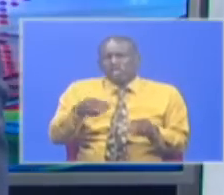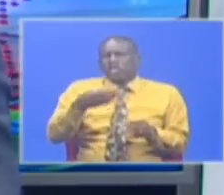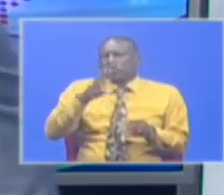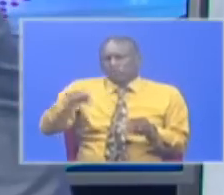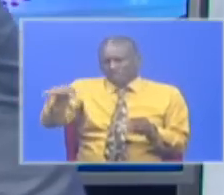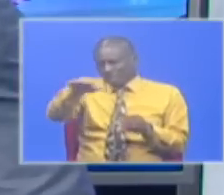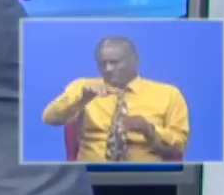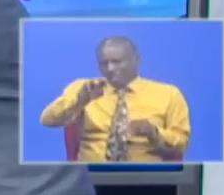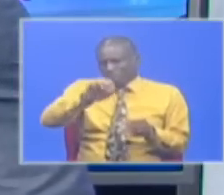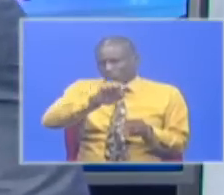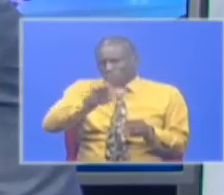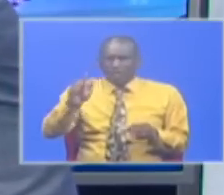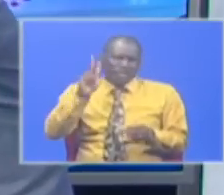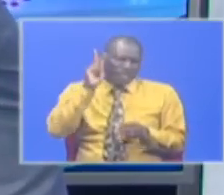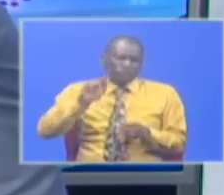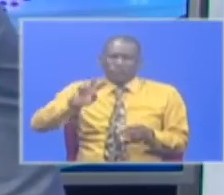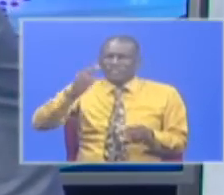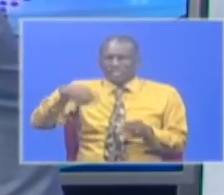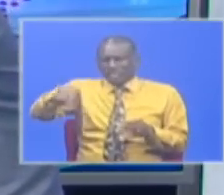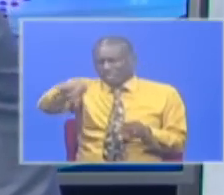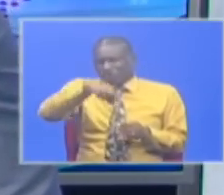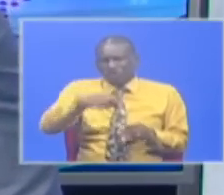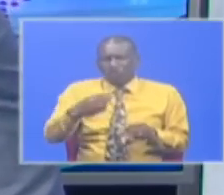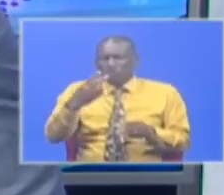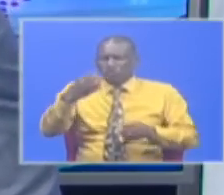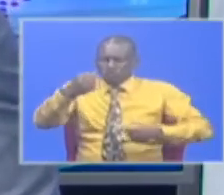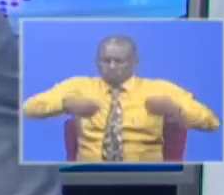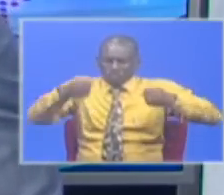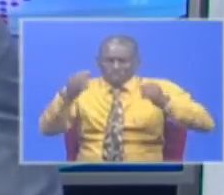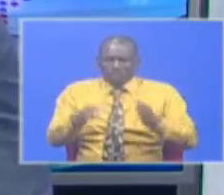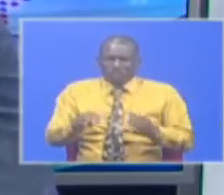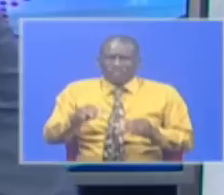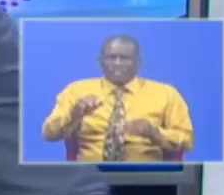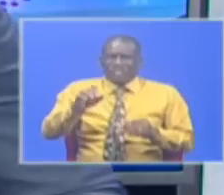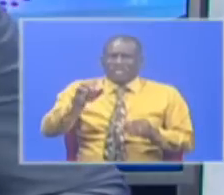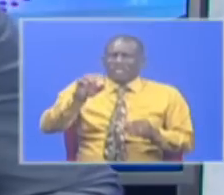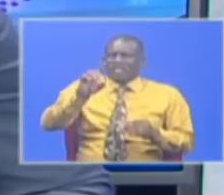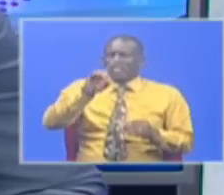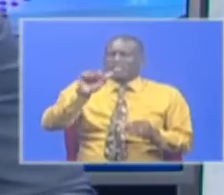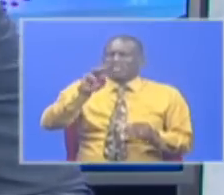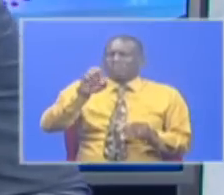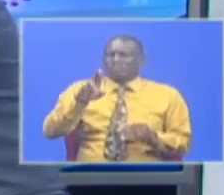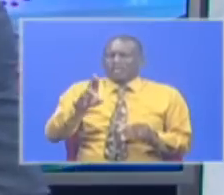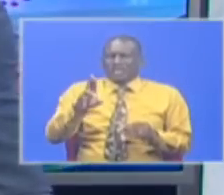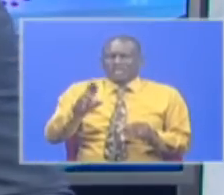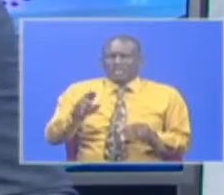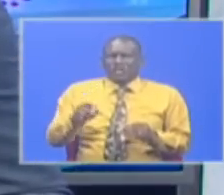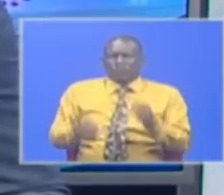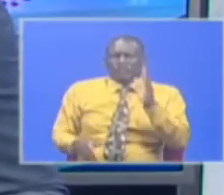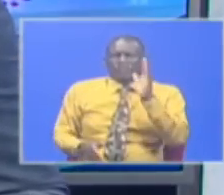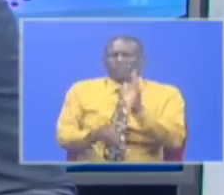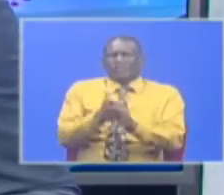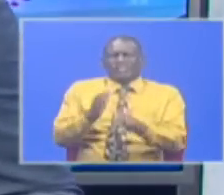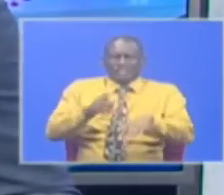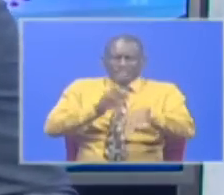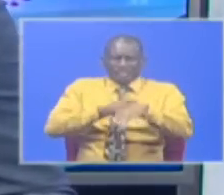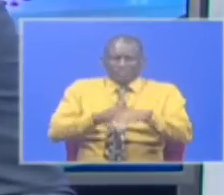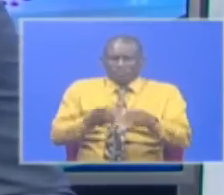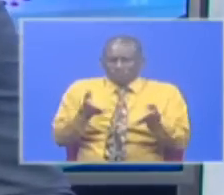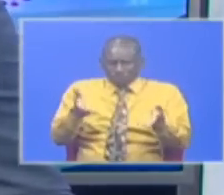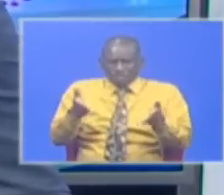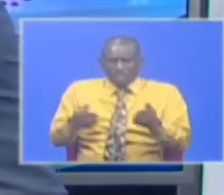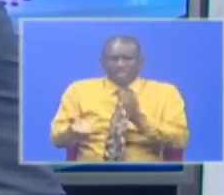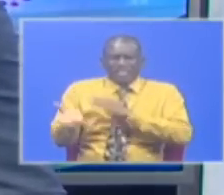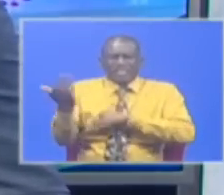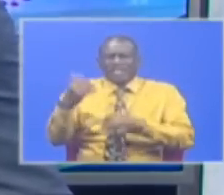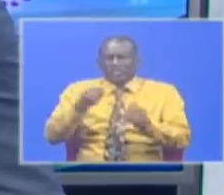in Karen for round two. Two-wheel drive non-turbo champion Zamir Virji posted the fastest overall time of the day in the last